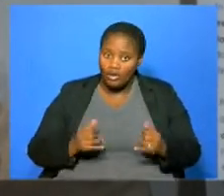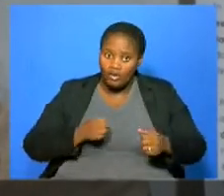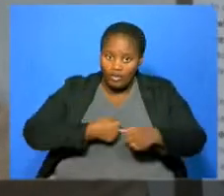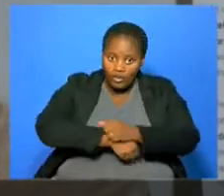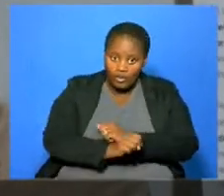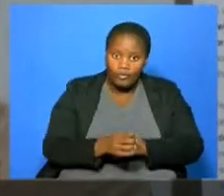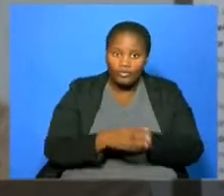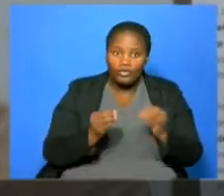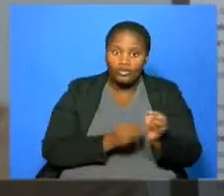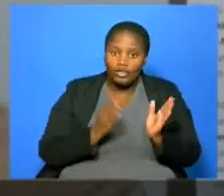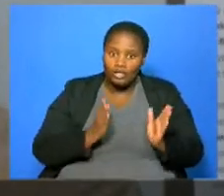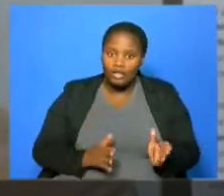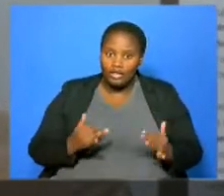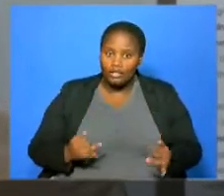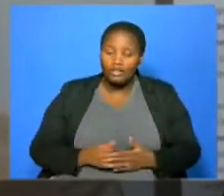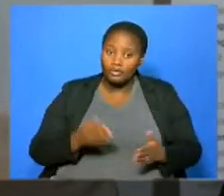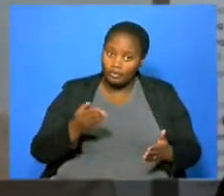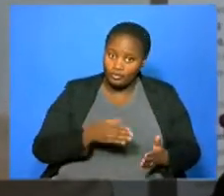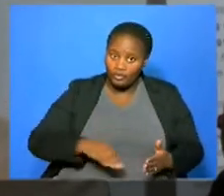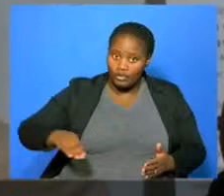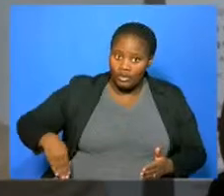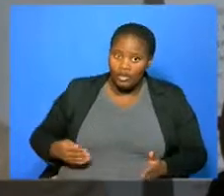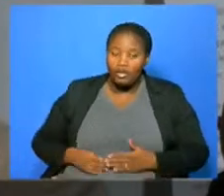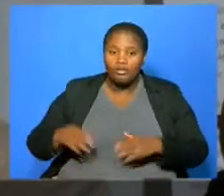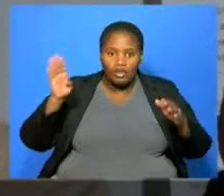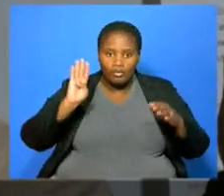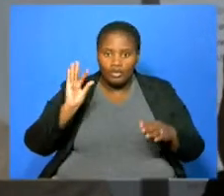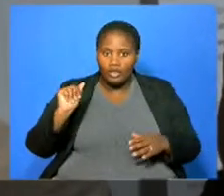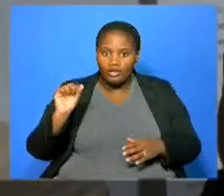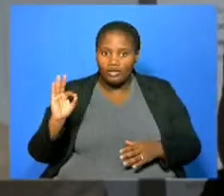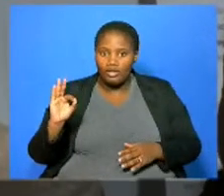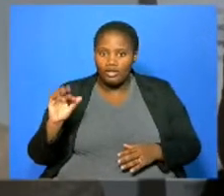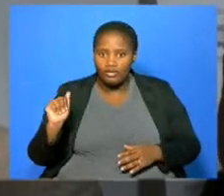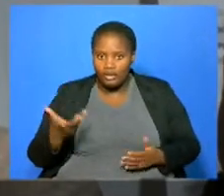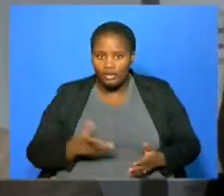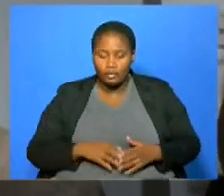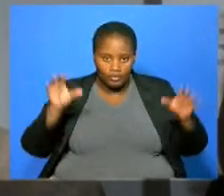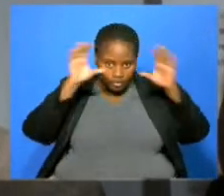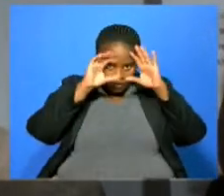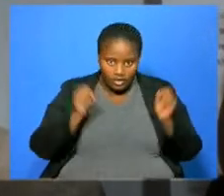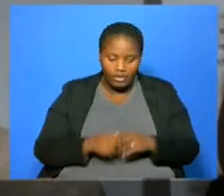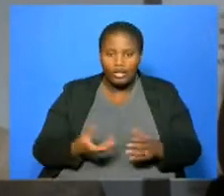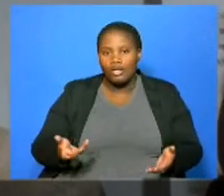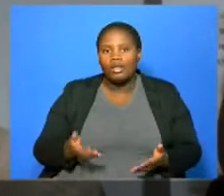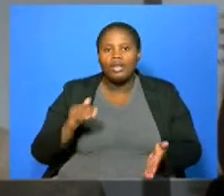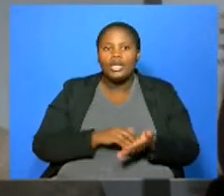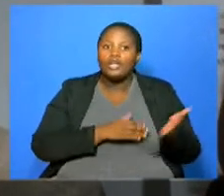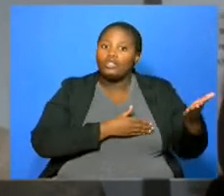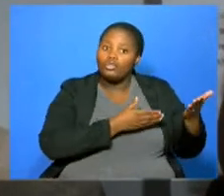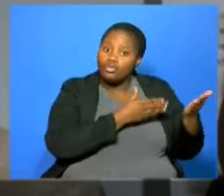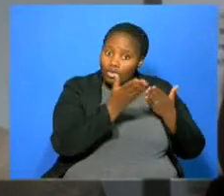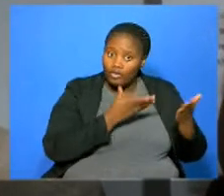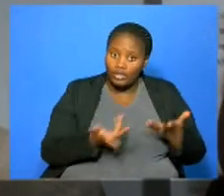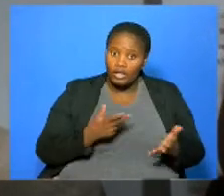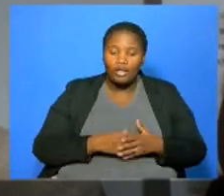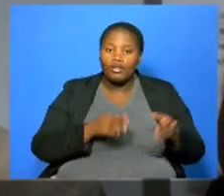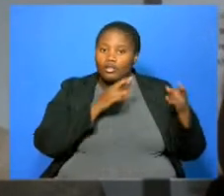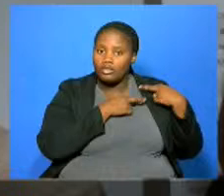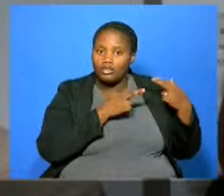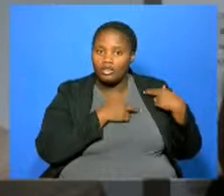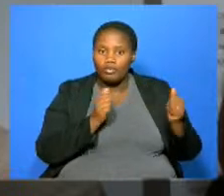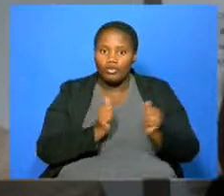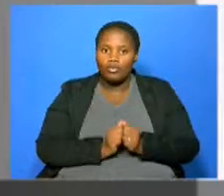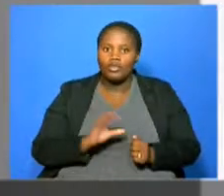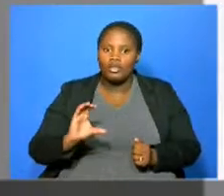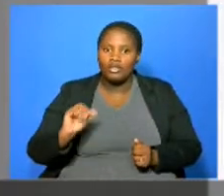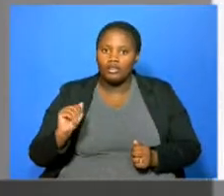for Mamelodi, was a BFA president from 1989 to 2000 and has also served in the Confederation of African Football,